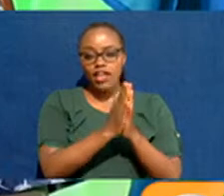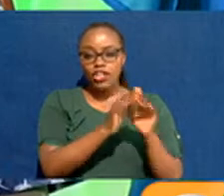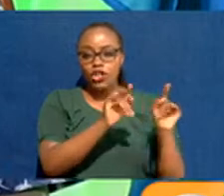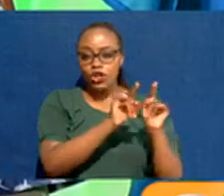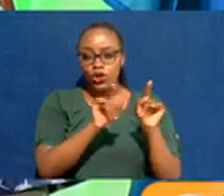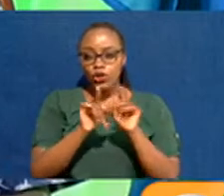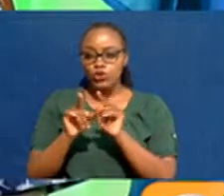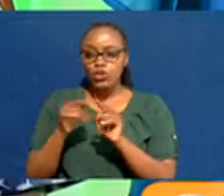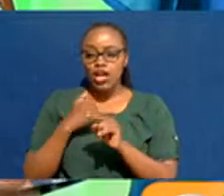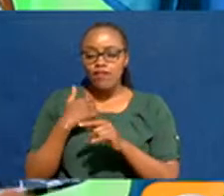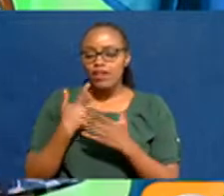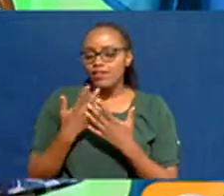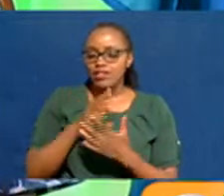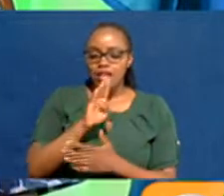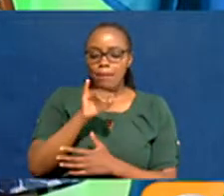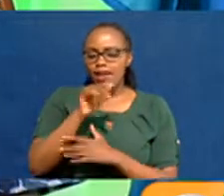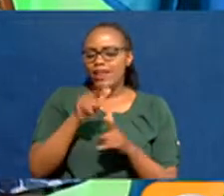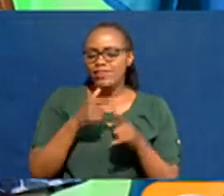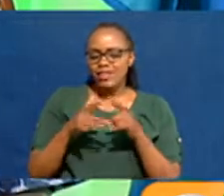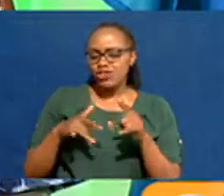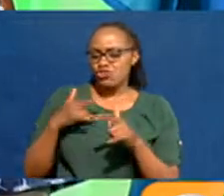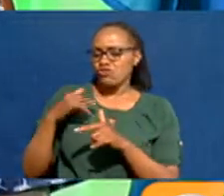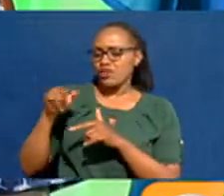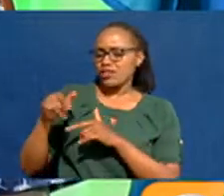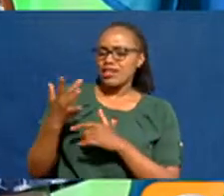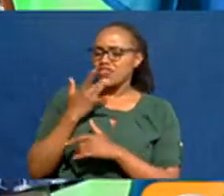station is biased, they just switch and go to the next one.